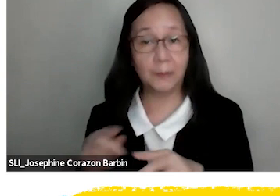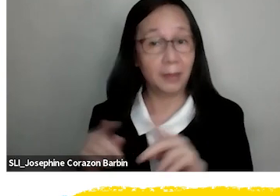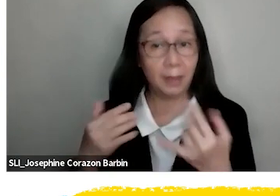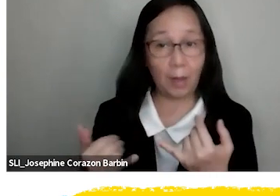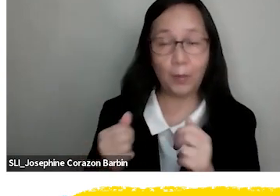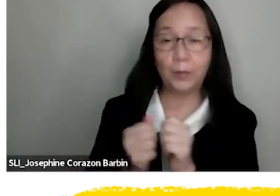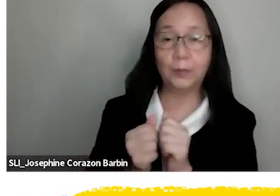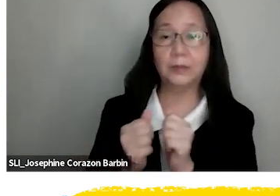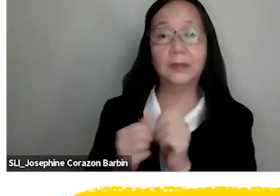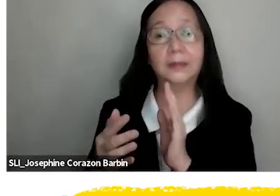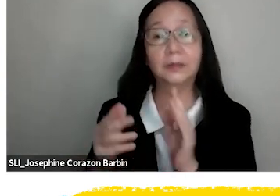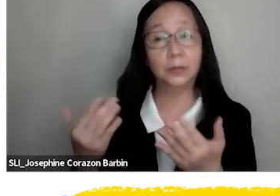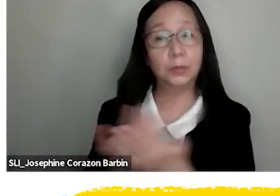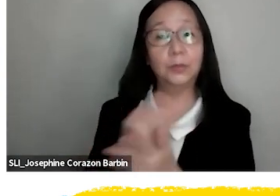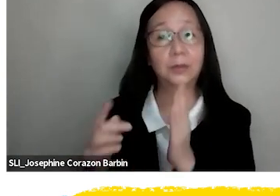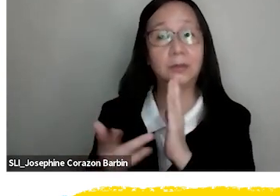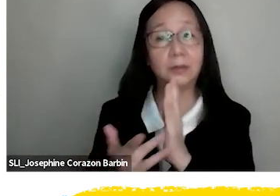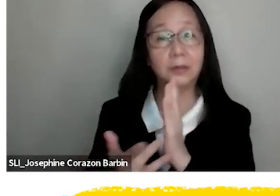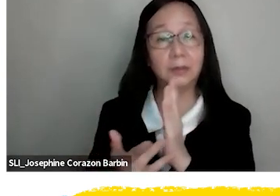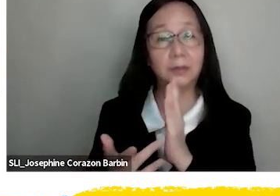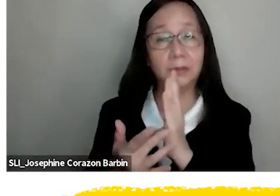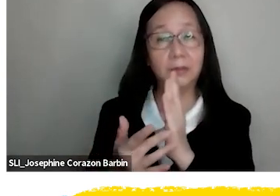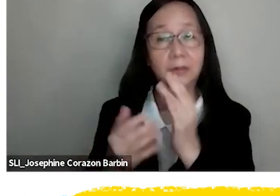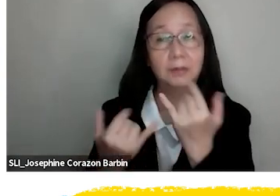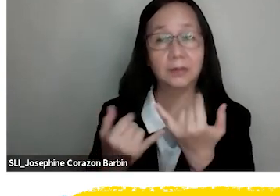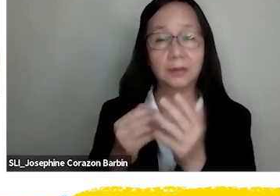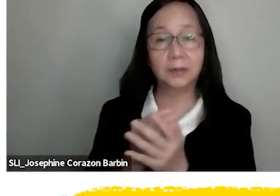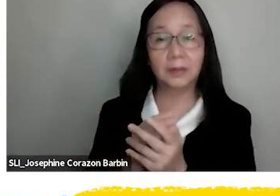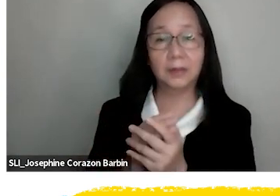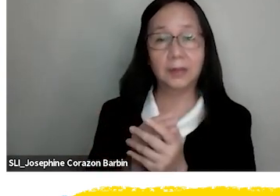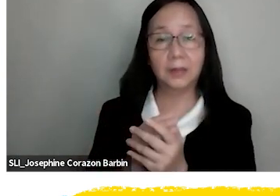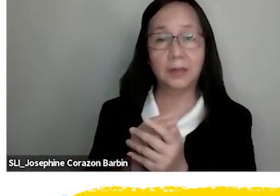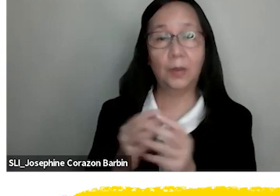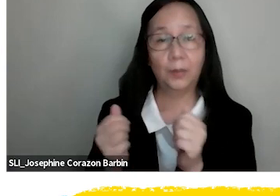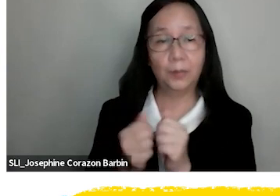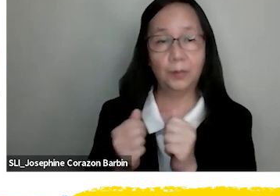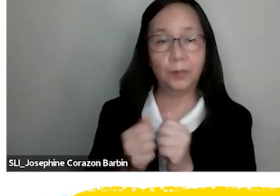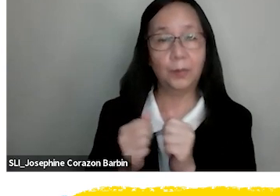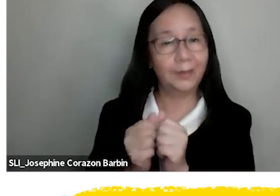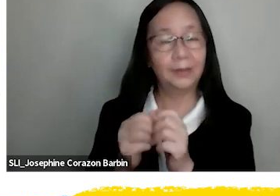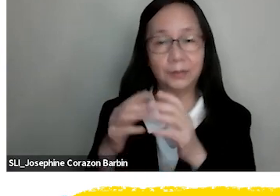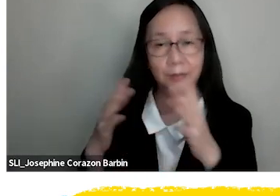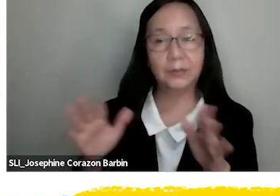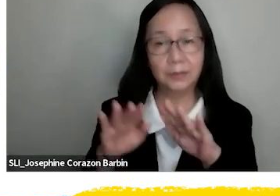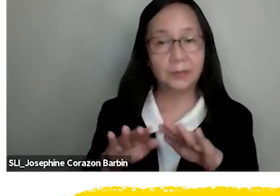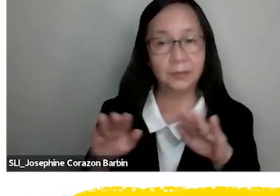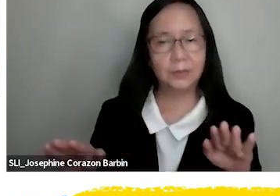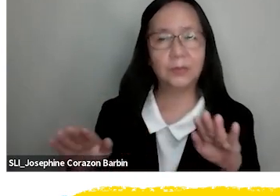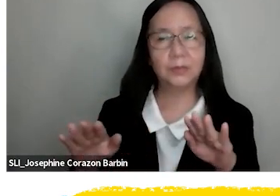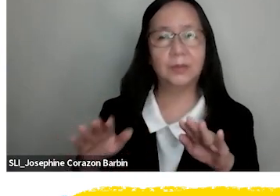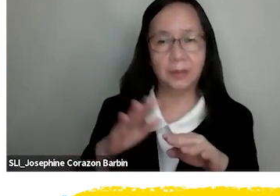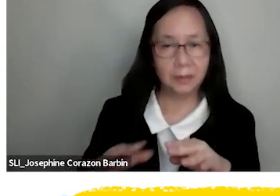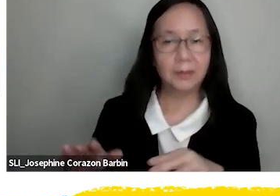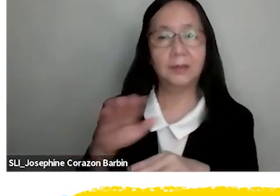new technology, perpetrator can reach them, reach out the children all around the world